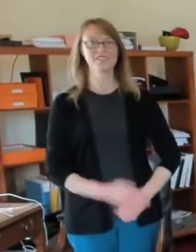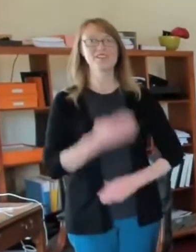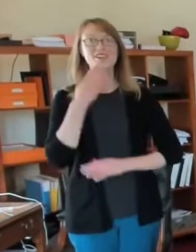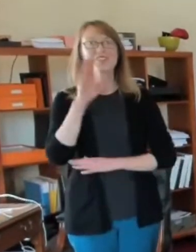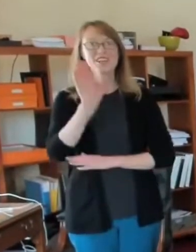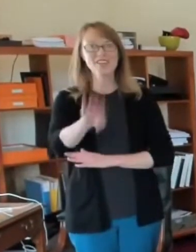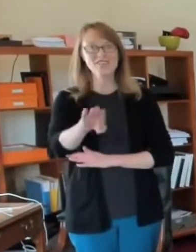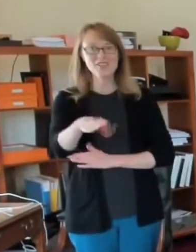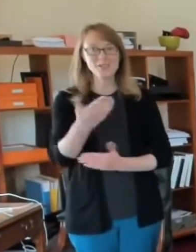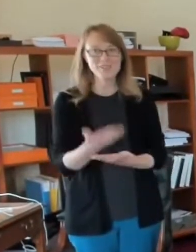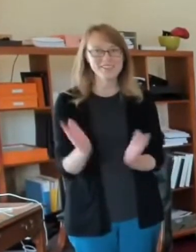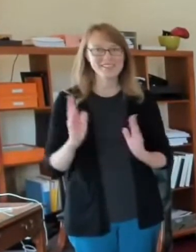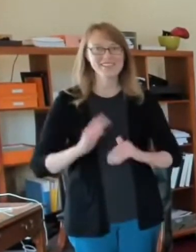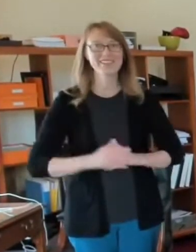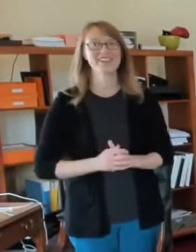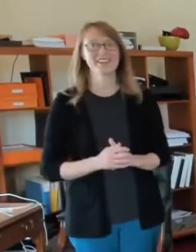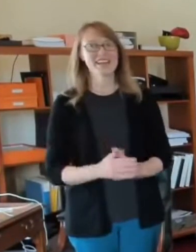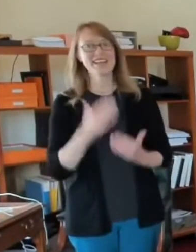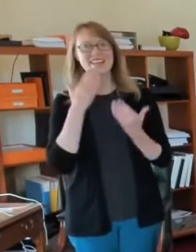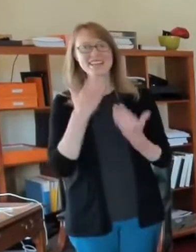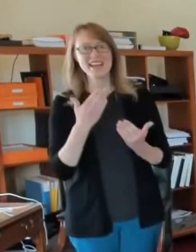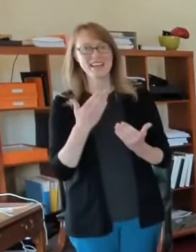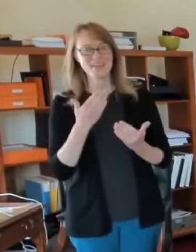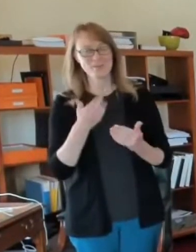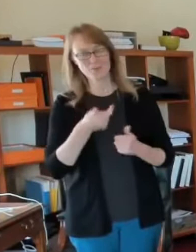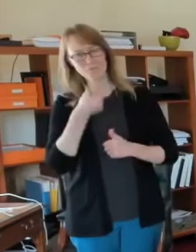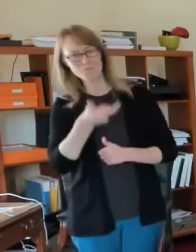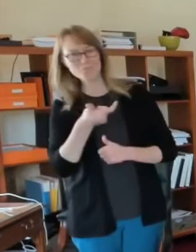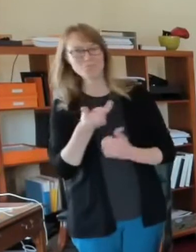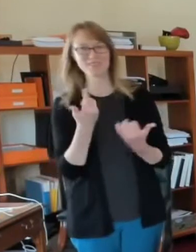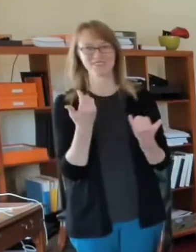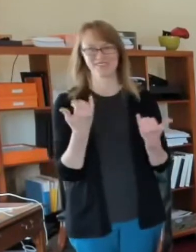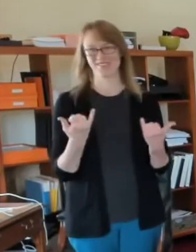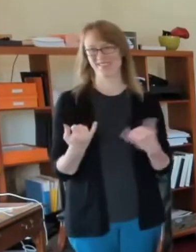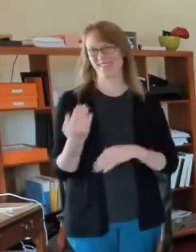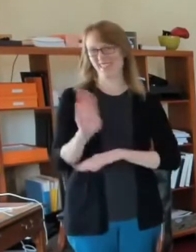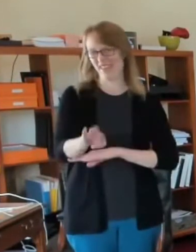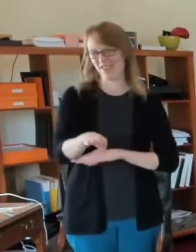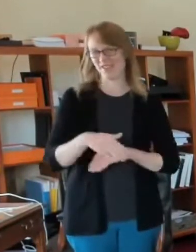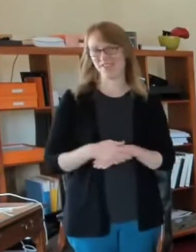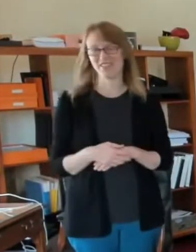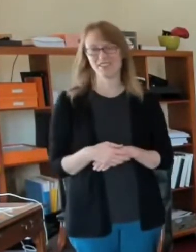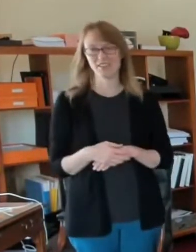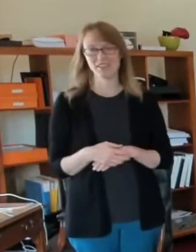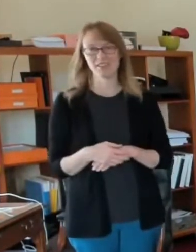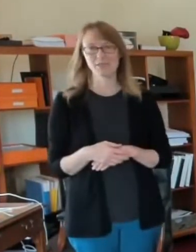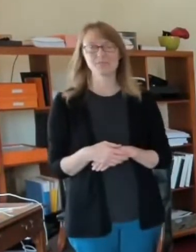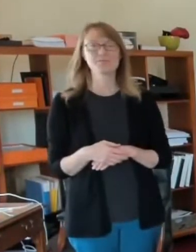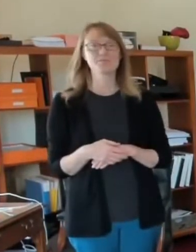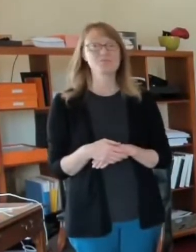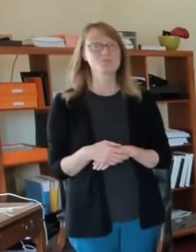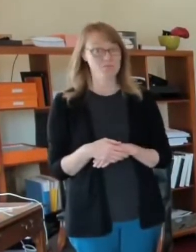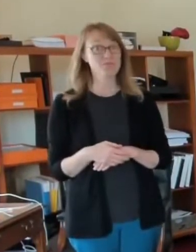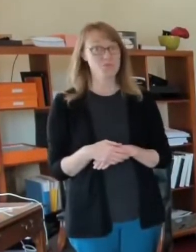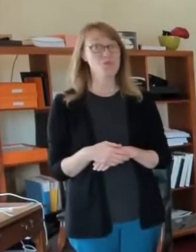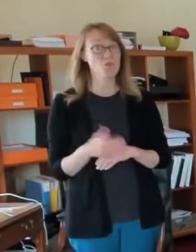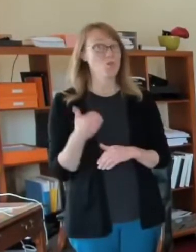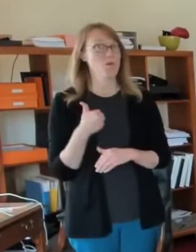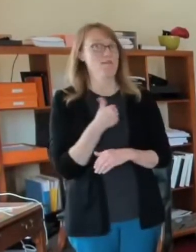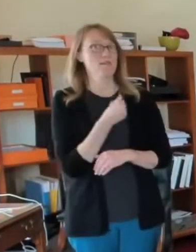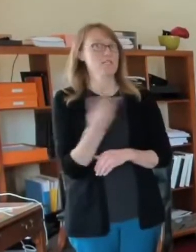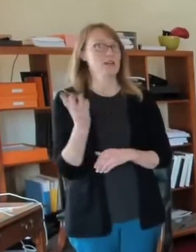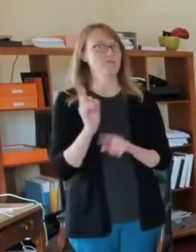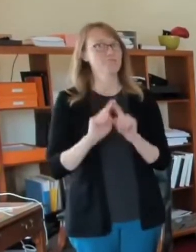Good afternoon, everyone. Thank you for joining us this afternoon. We've got several important topics to